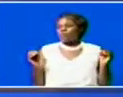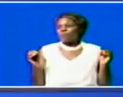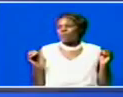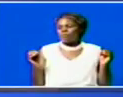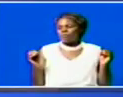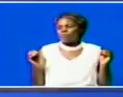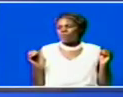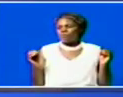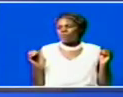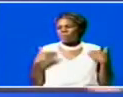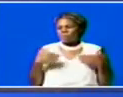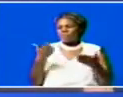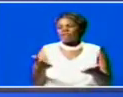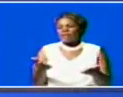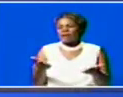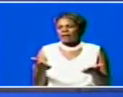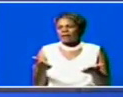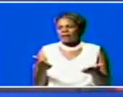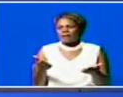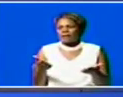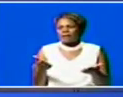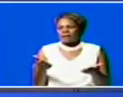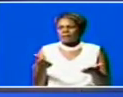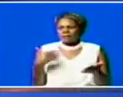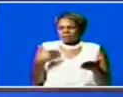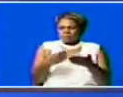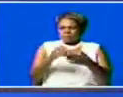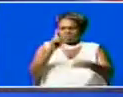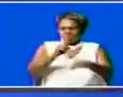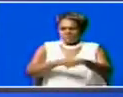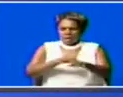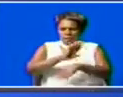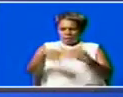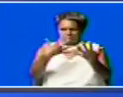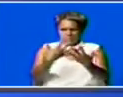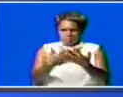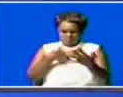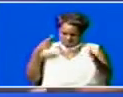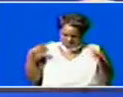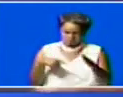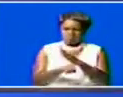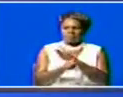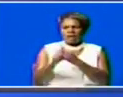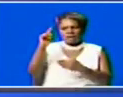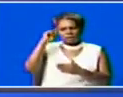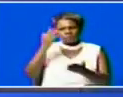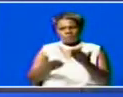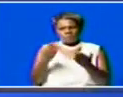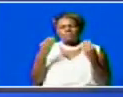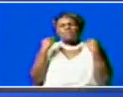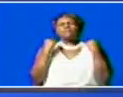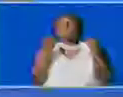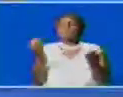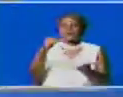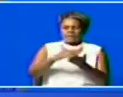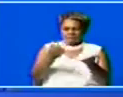that people are just there, you know. So until everyone was locked in, and I also went in, so I thought, maybe I'm going to sleep here for